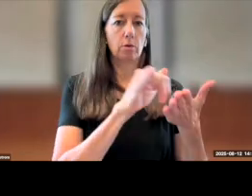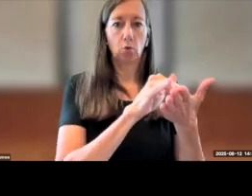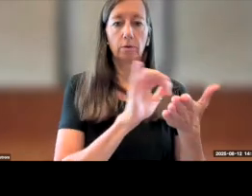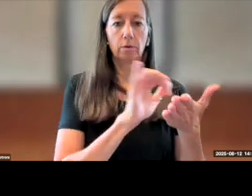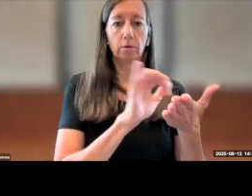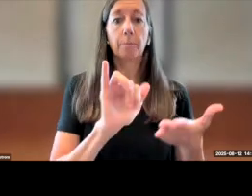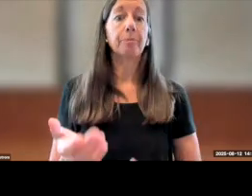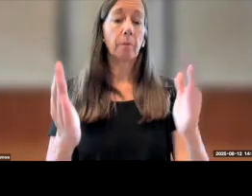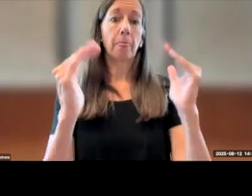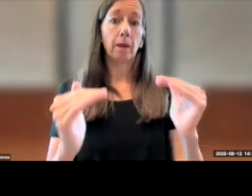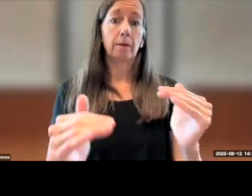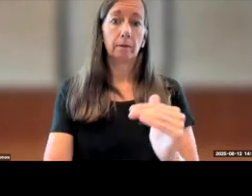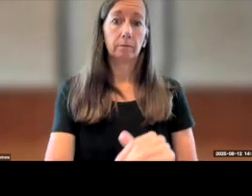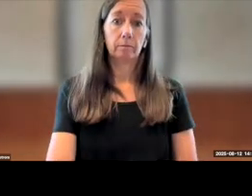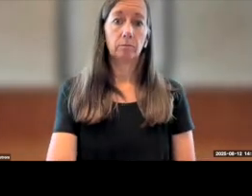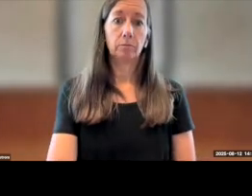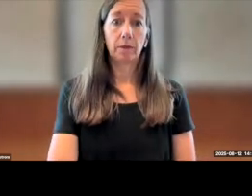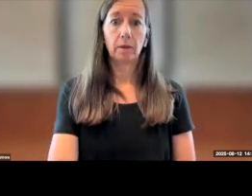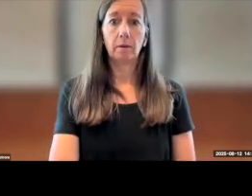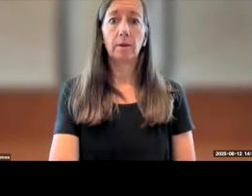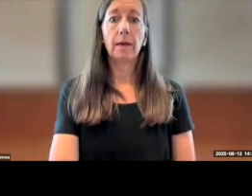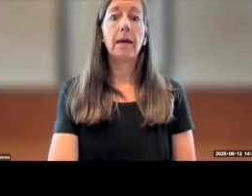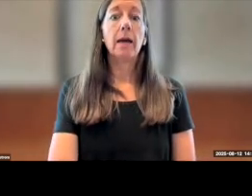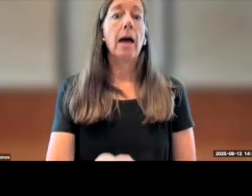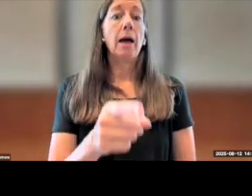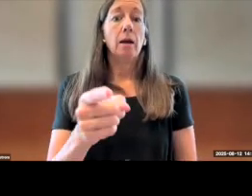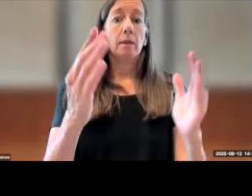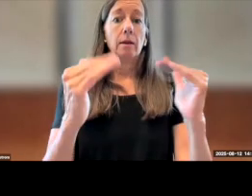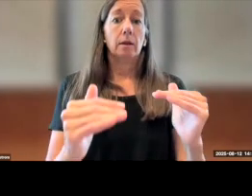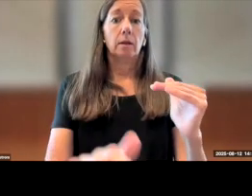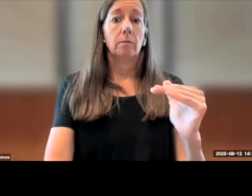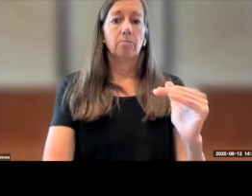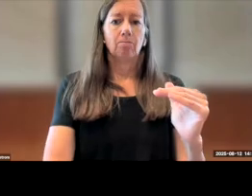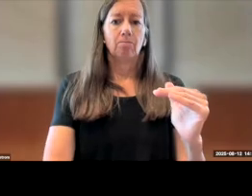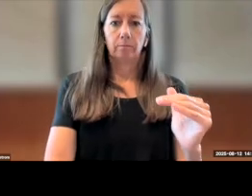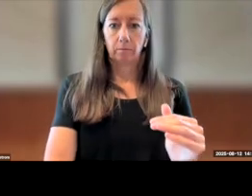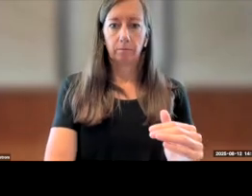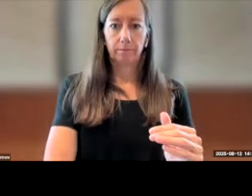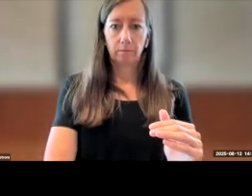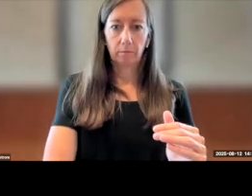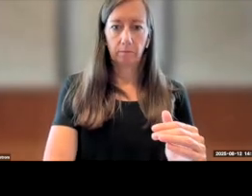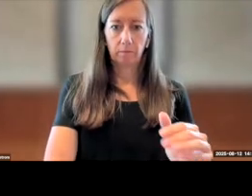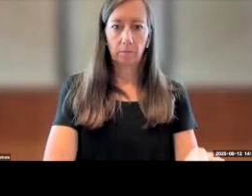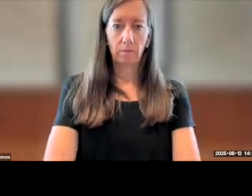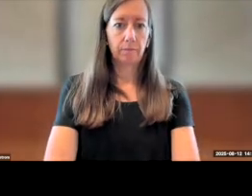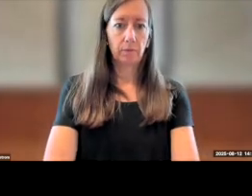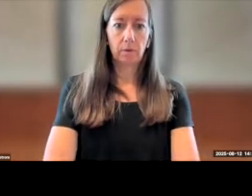about if there's an issue. So for example, if we had, an act of terrorism or interruption